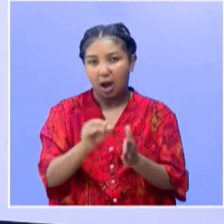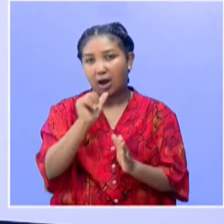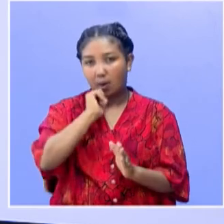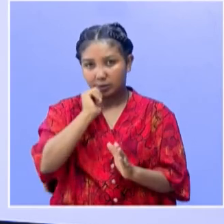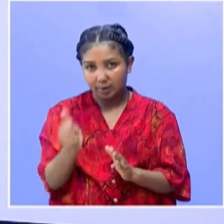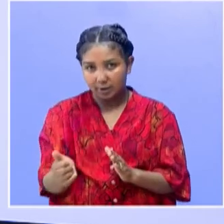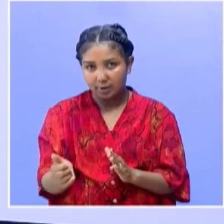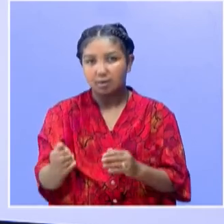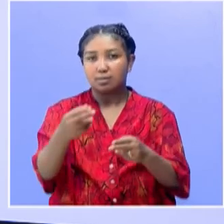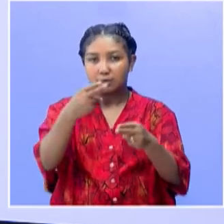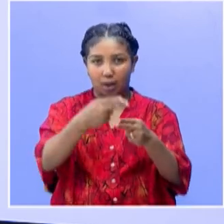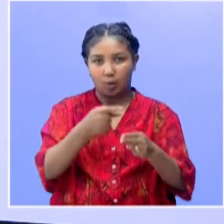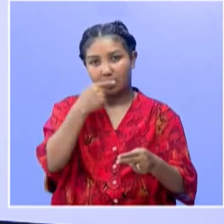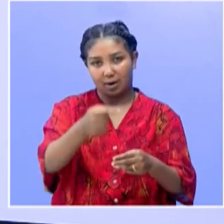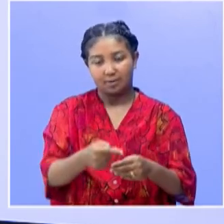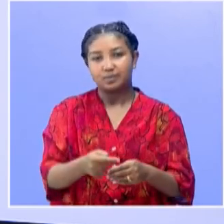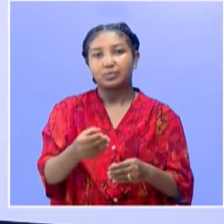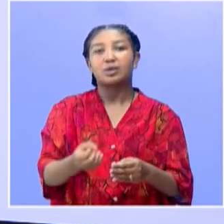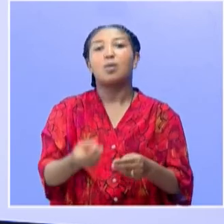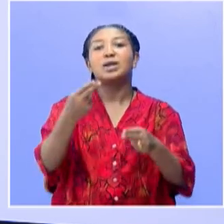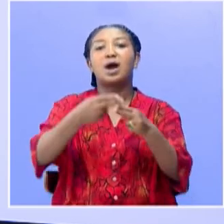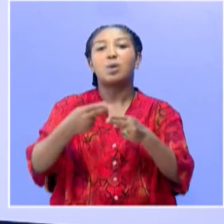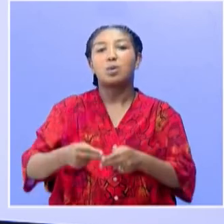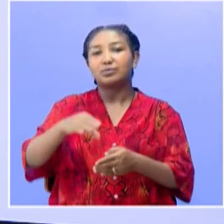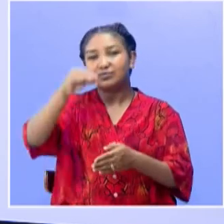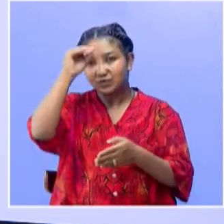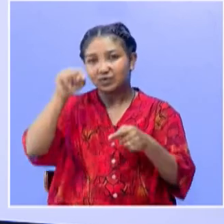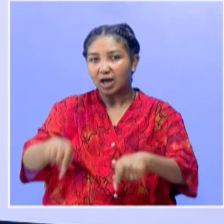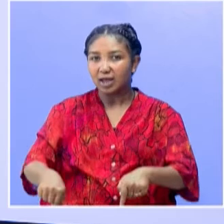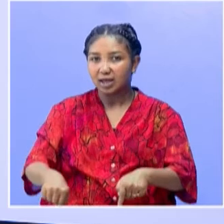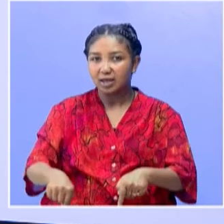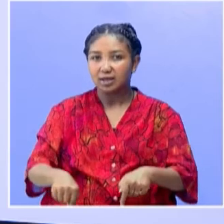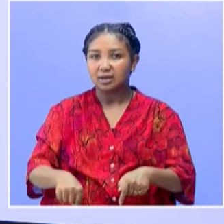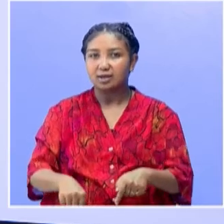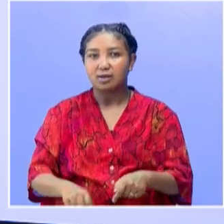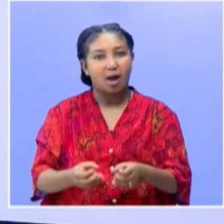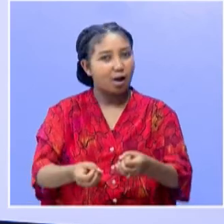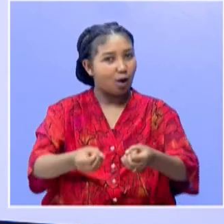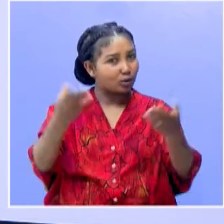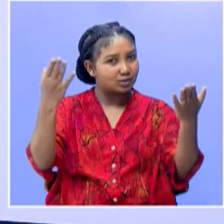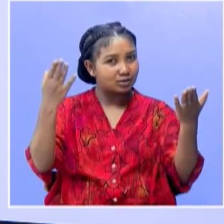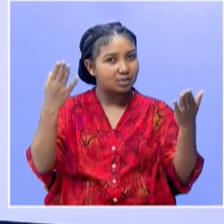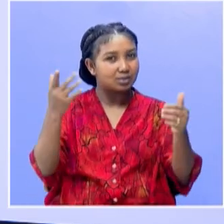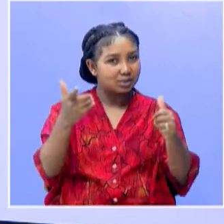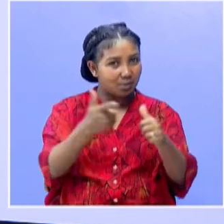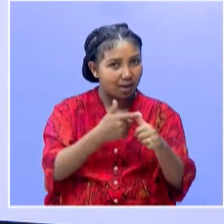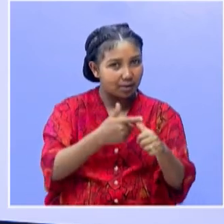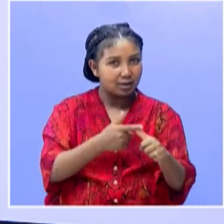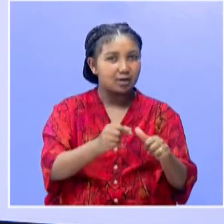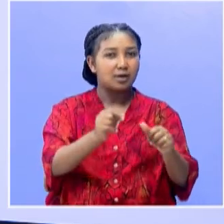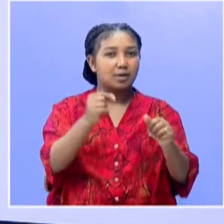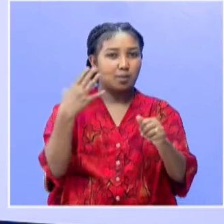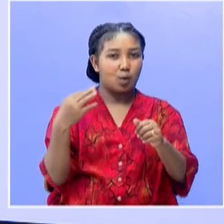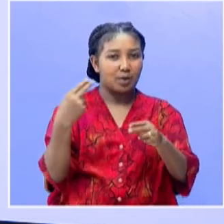uncountable nouns. How many nouns have we seen so far? A lot. We begin by the